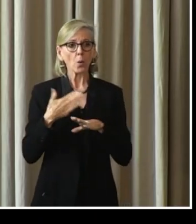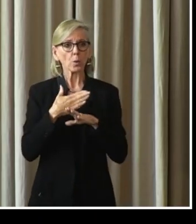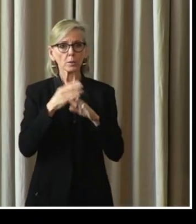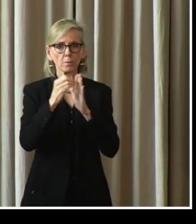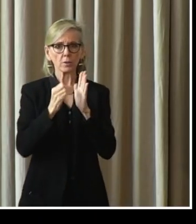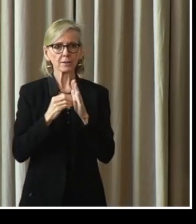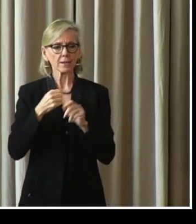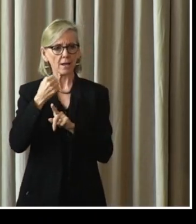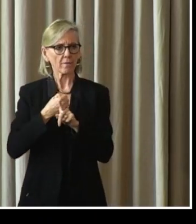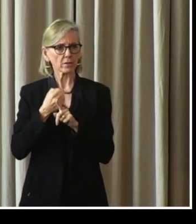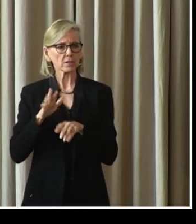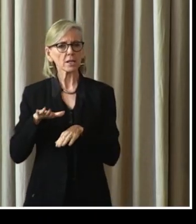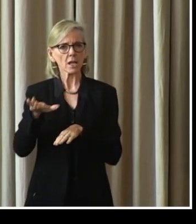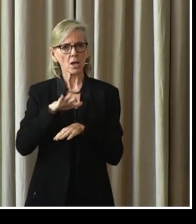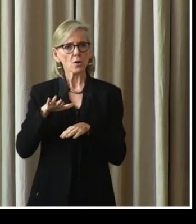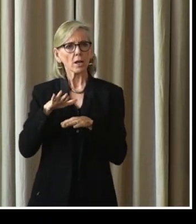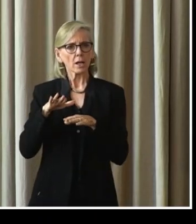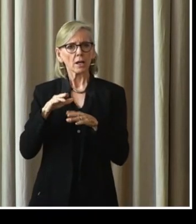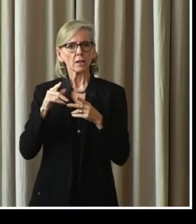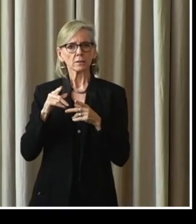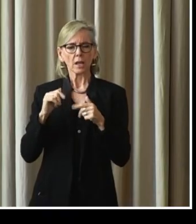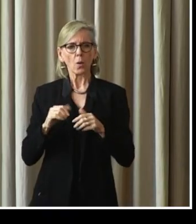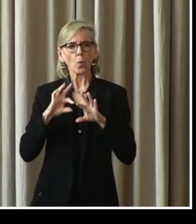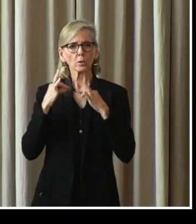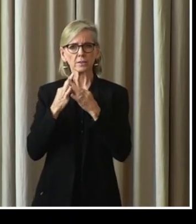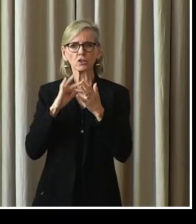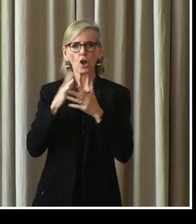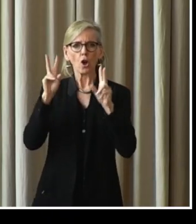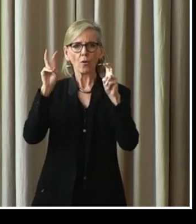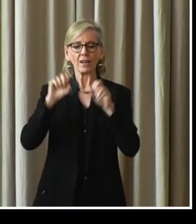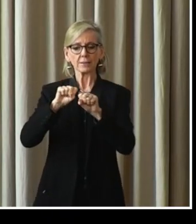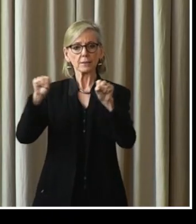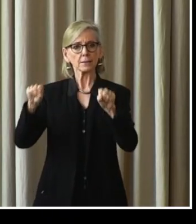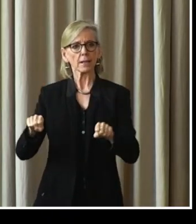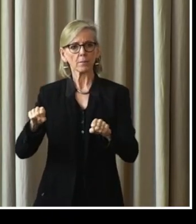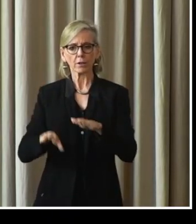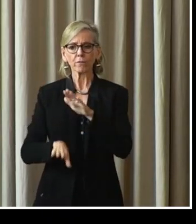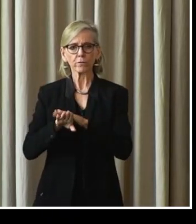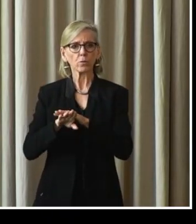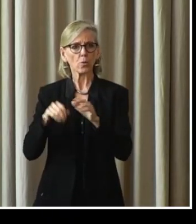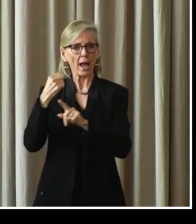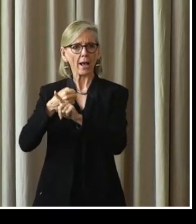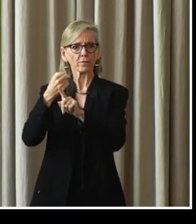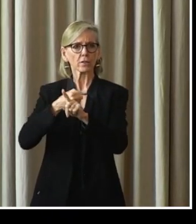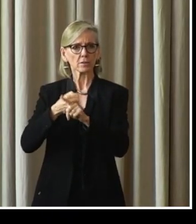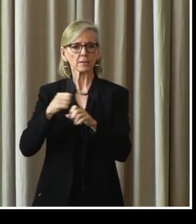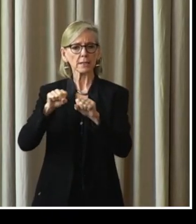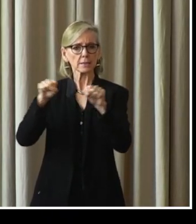at Arafmi and as the peak body is all around systemic advocacy and bringing about change at a systems